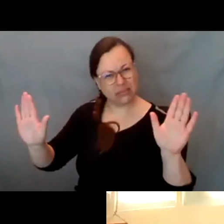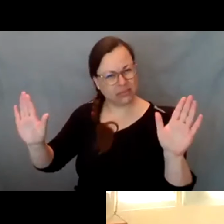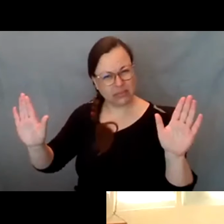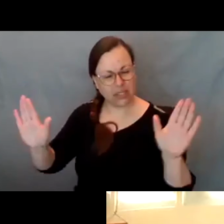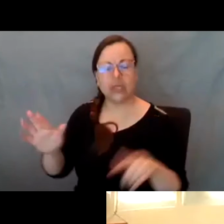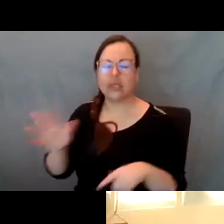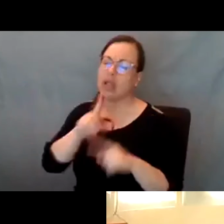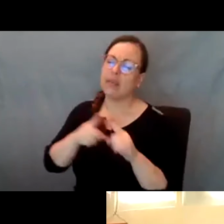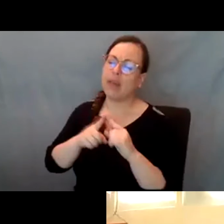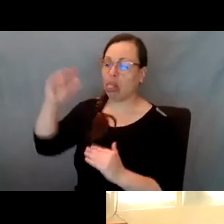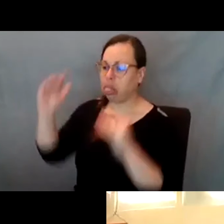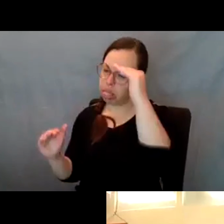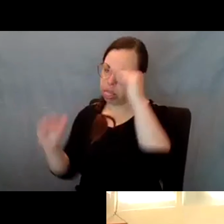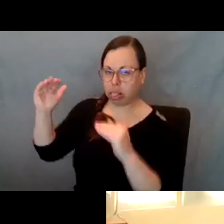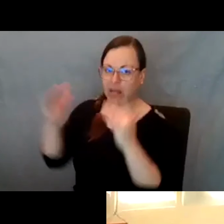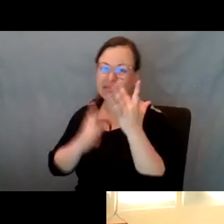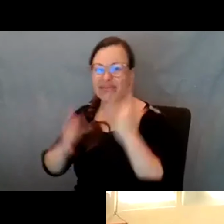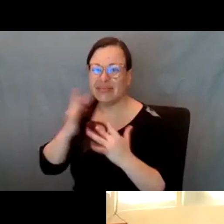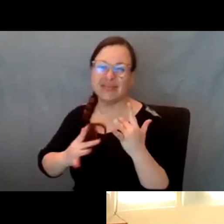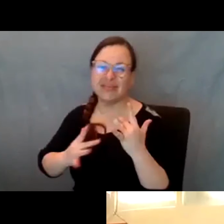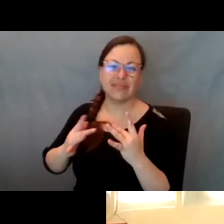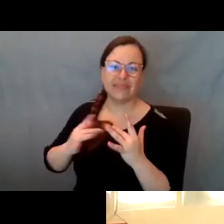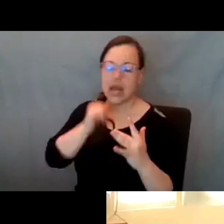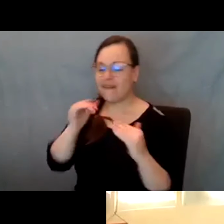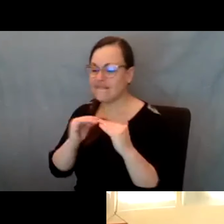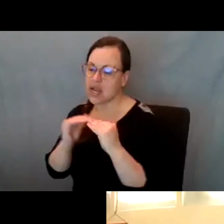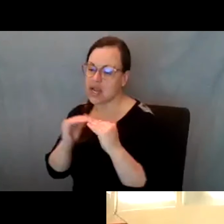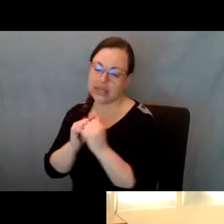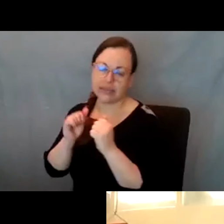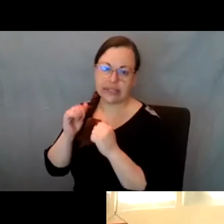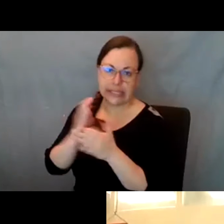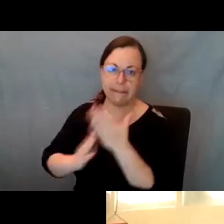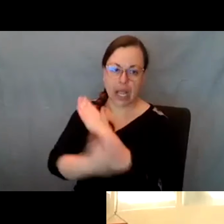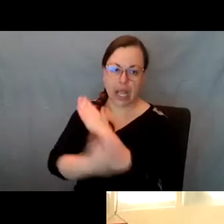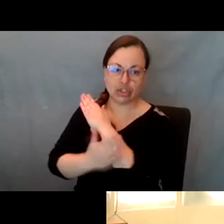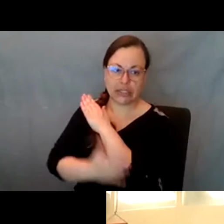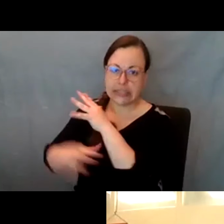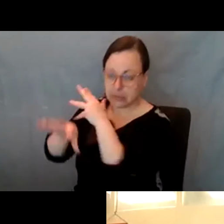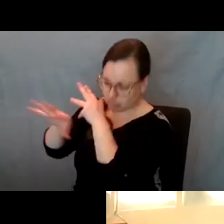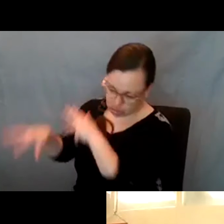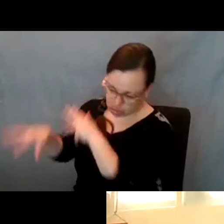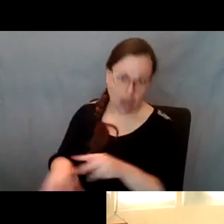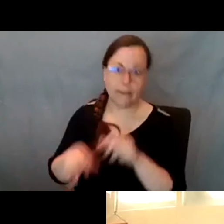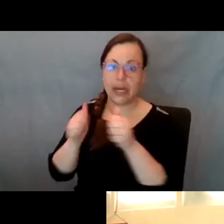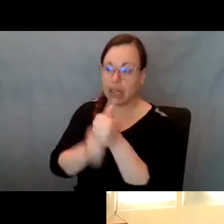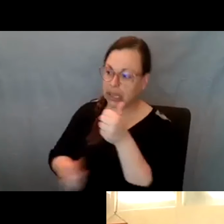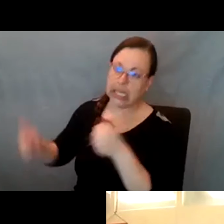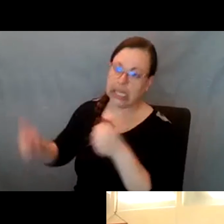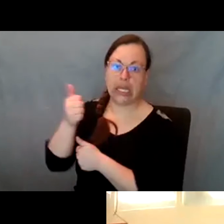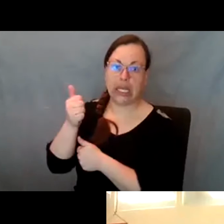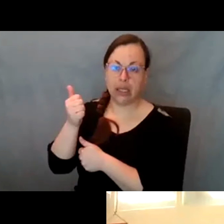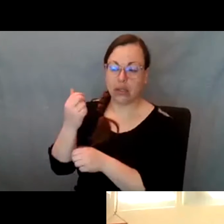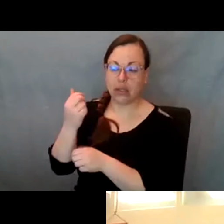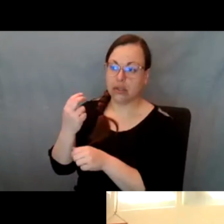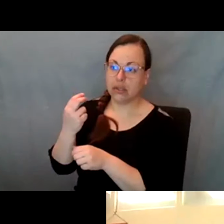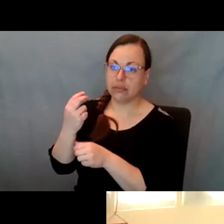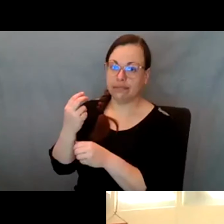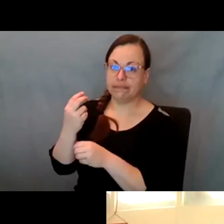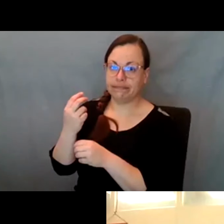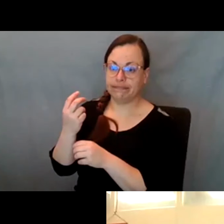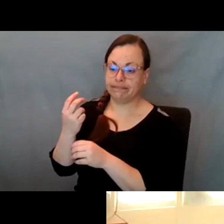inequities with respect to certain countries predominantly taking up the vaccine to the detriment